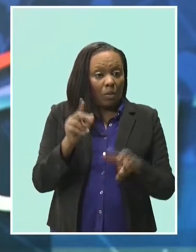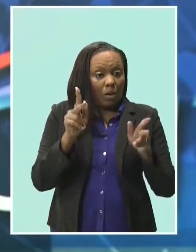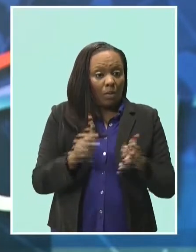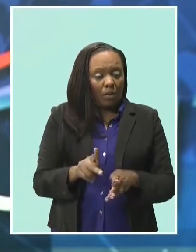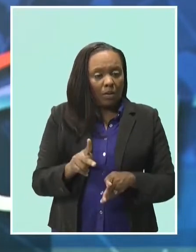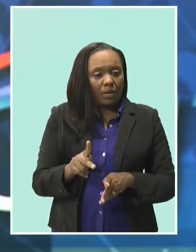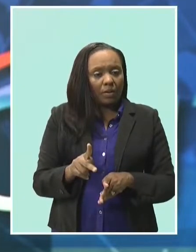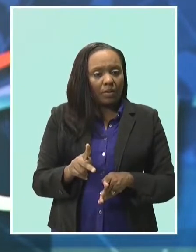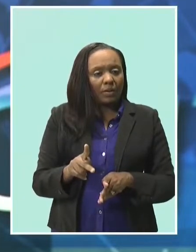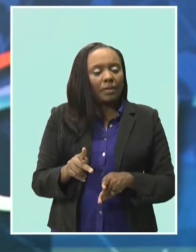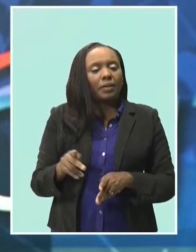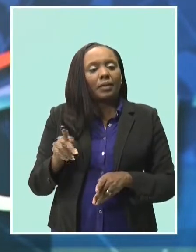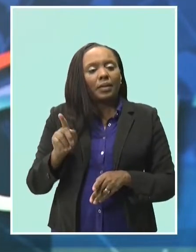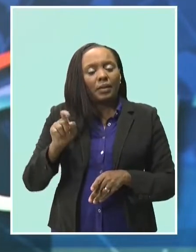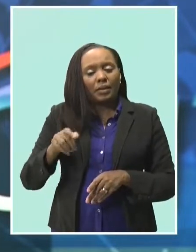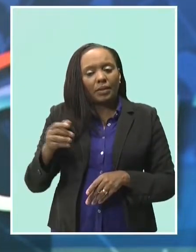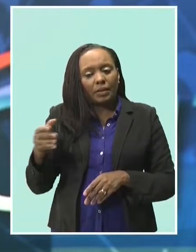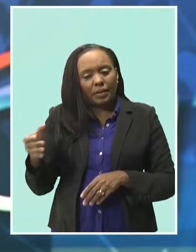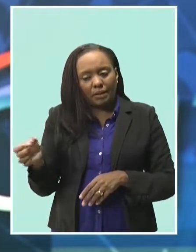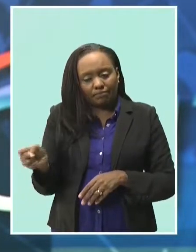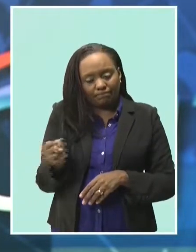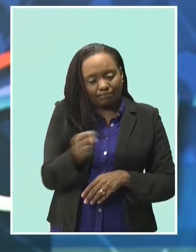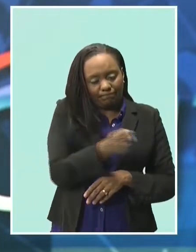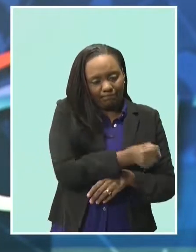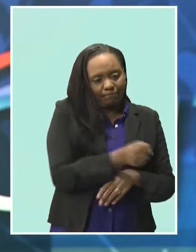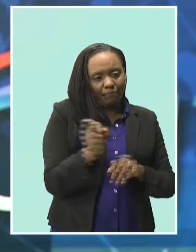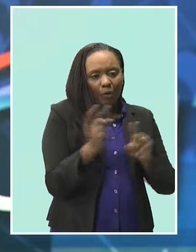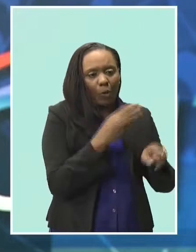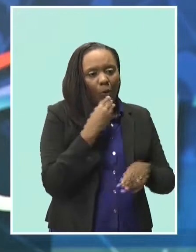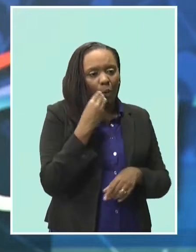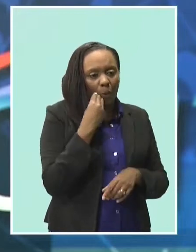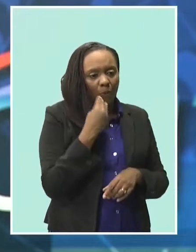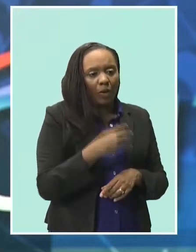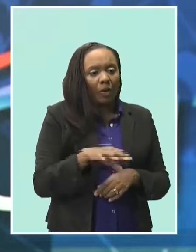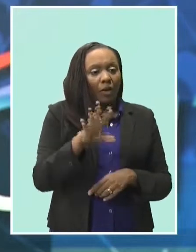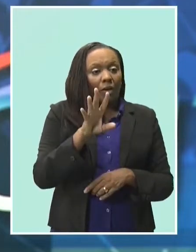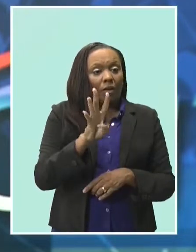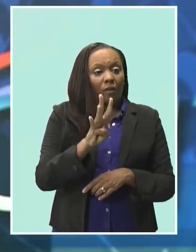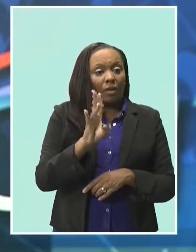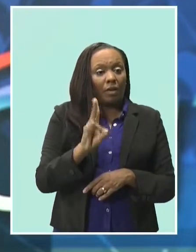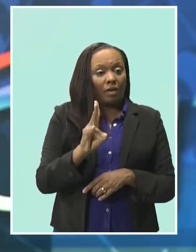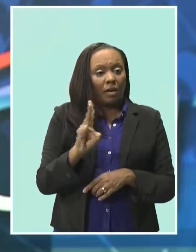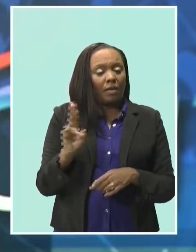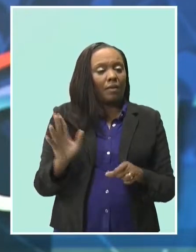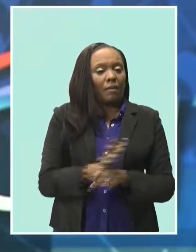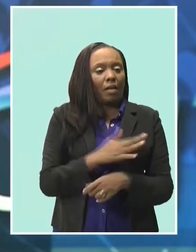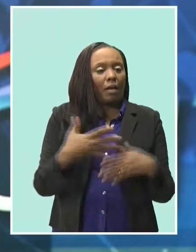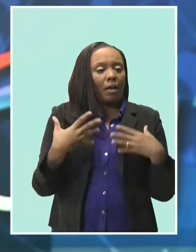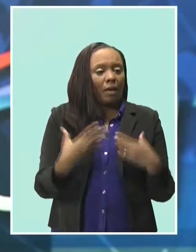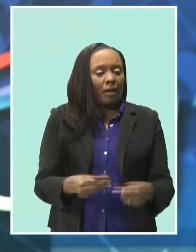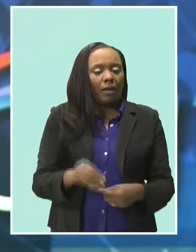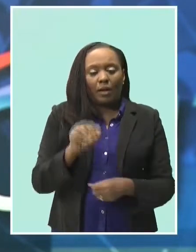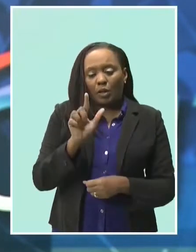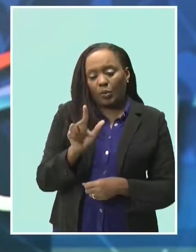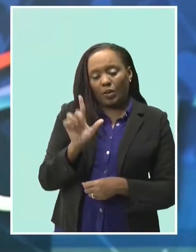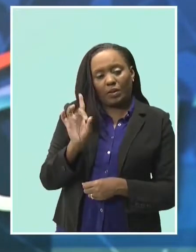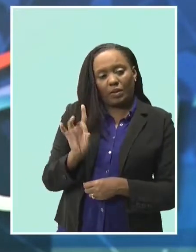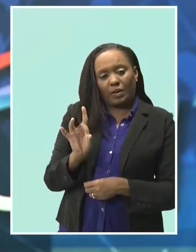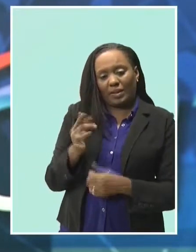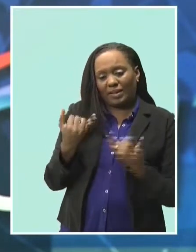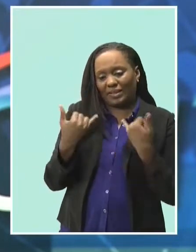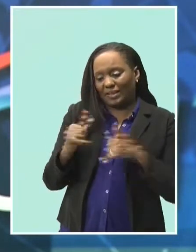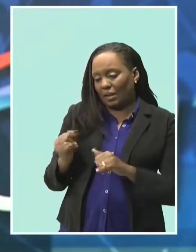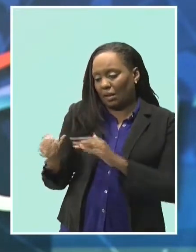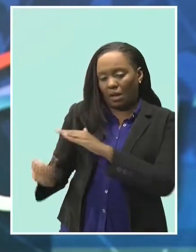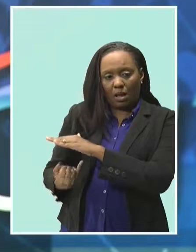isolation facility today after recovering from the illness. 47 people have now recovered, while 28 remain in isolation. The